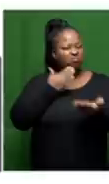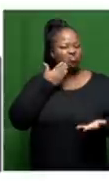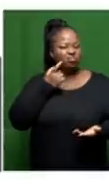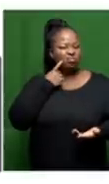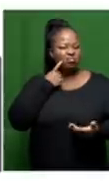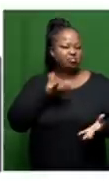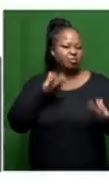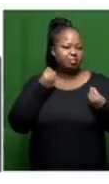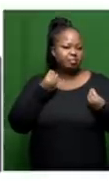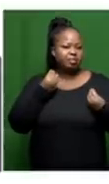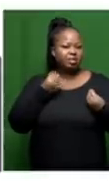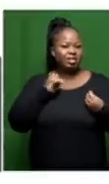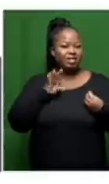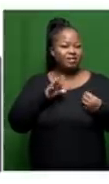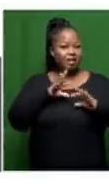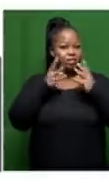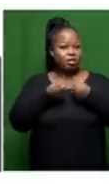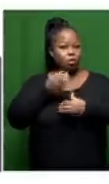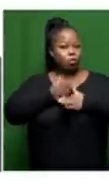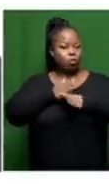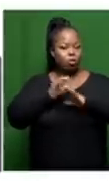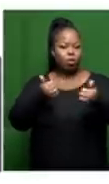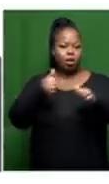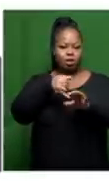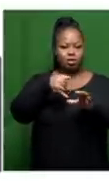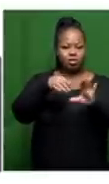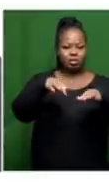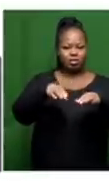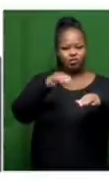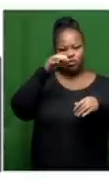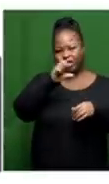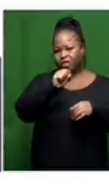easily and quickly. So that it can be solved. If